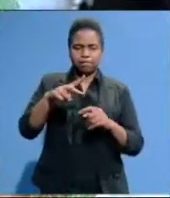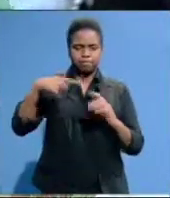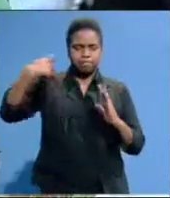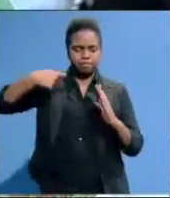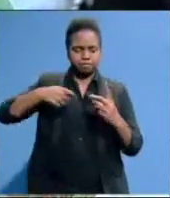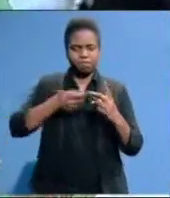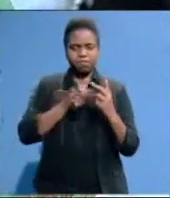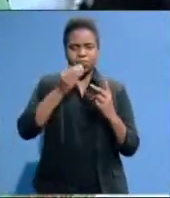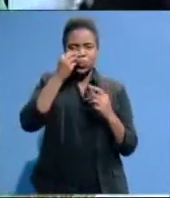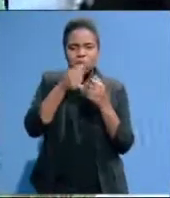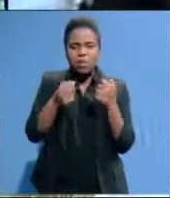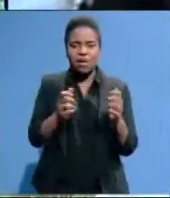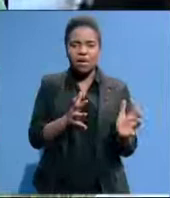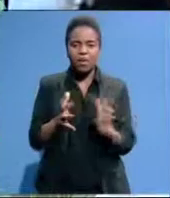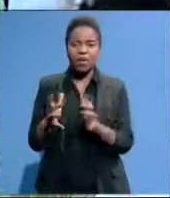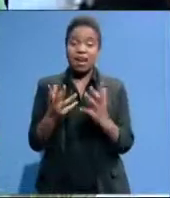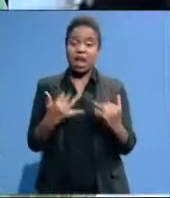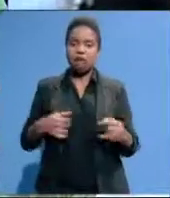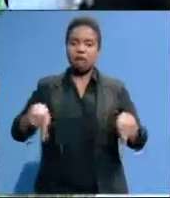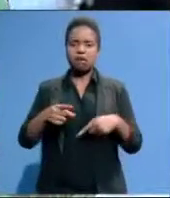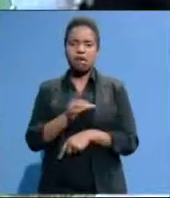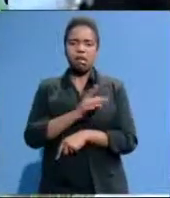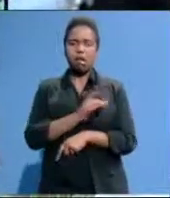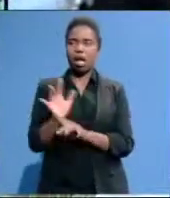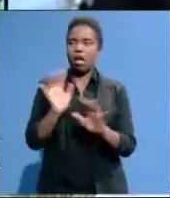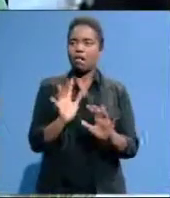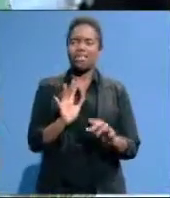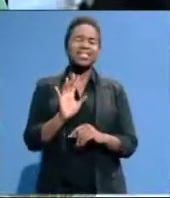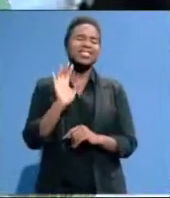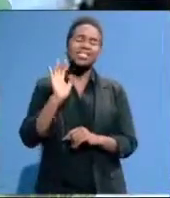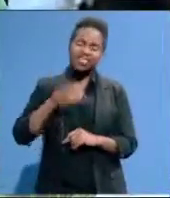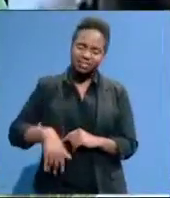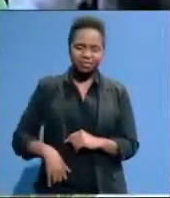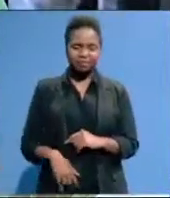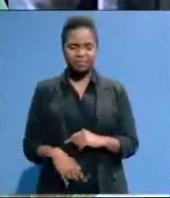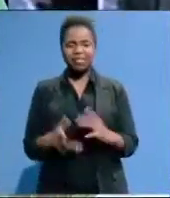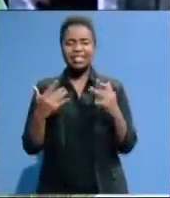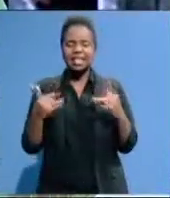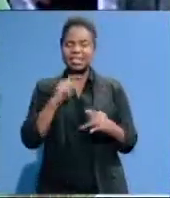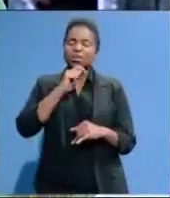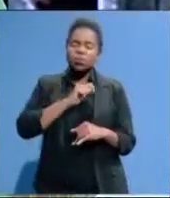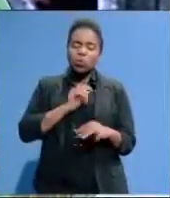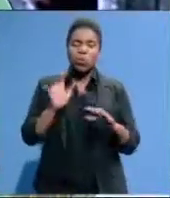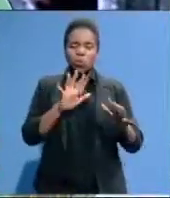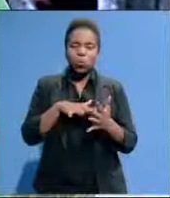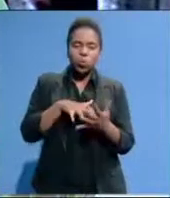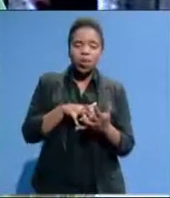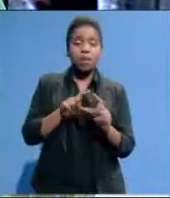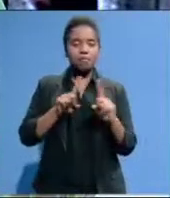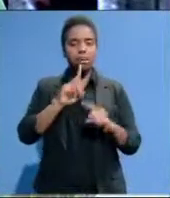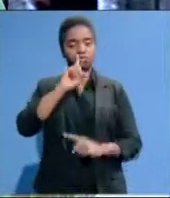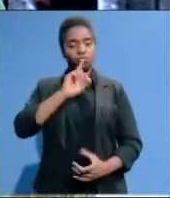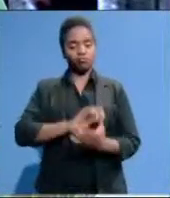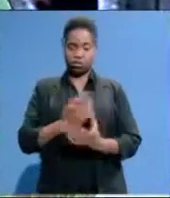say this is not the time for us to be afraid and to get a little wobbly. Yes, we may find it will wobble a little bit, but we've got to trust ourselves